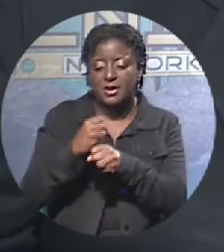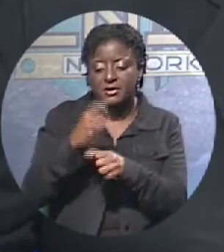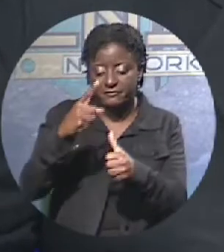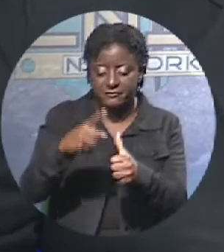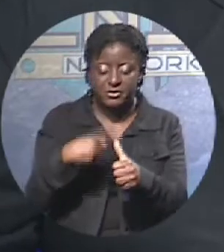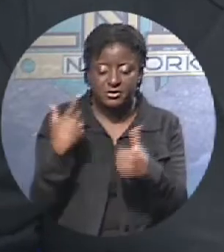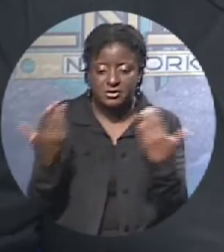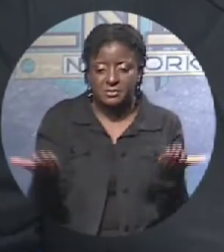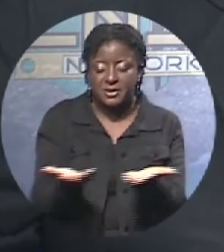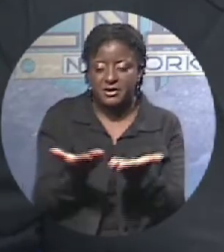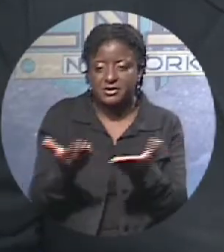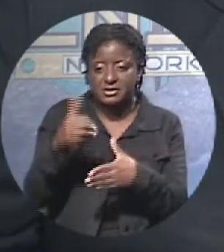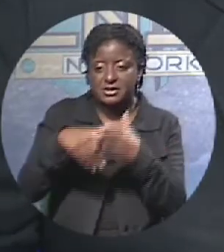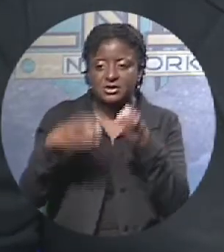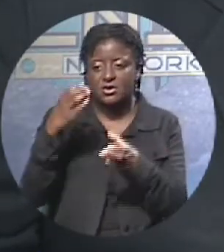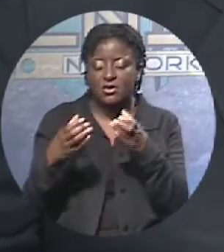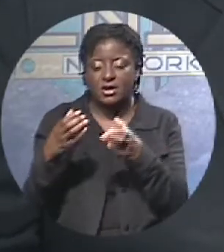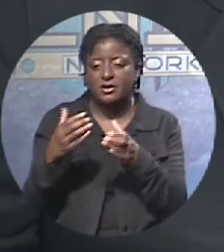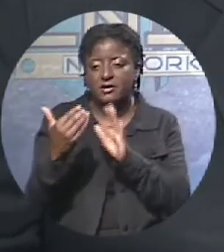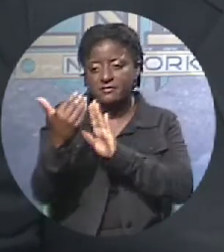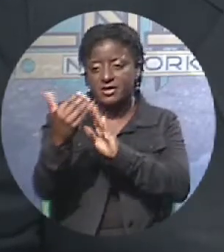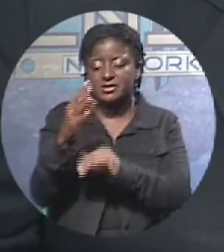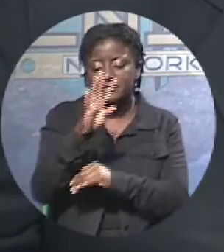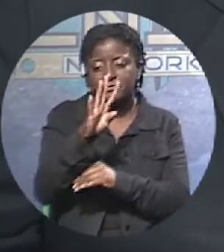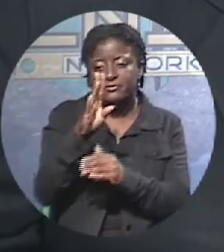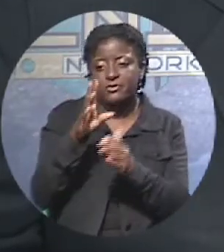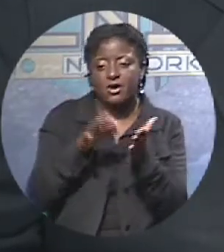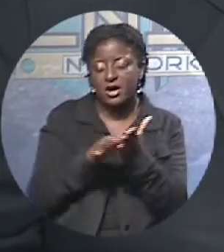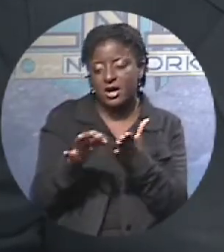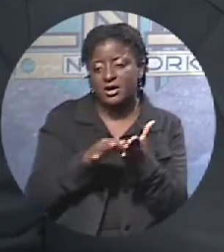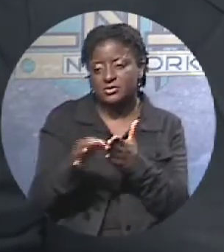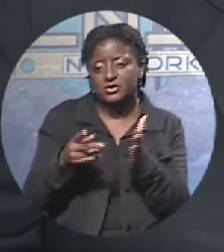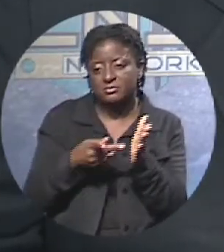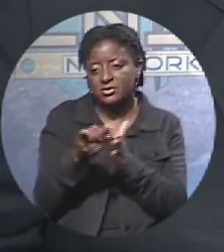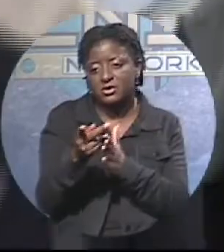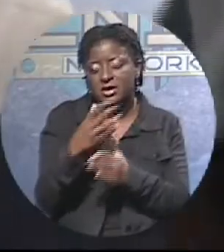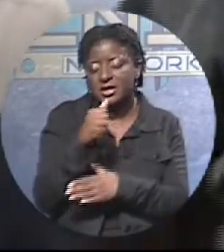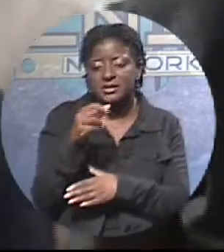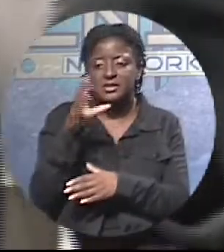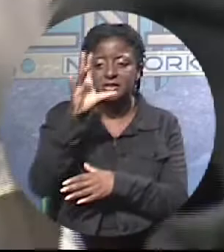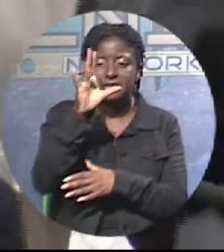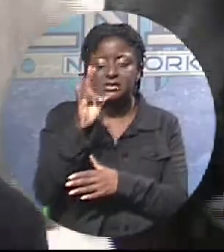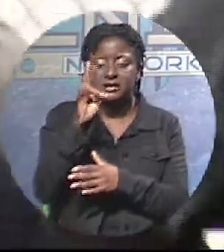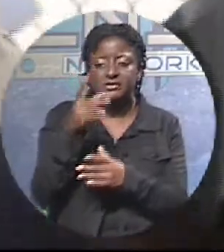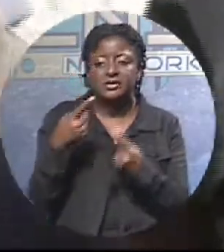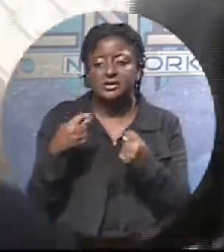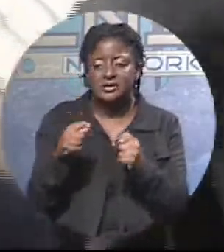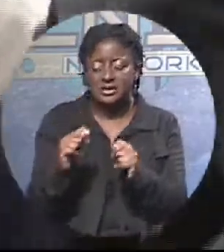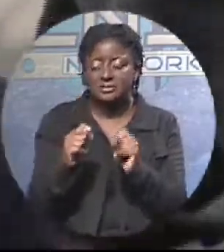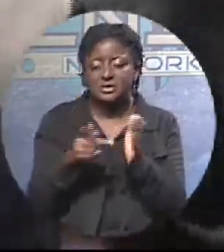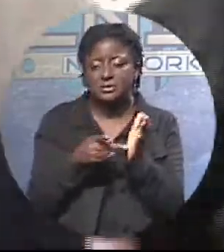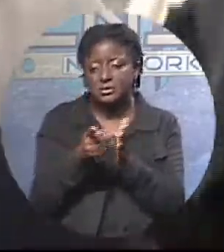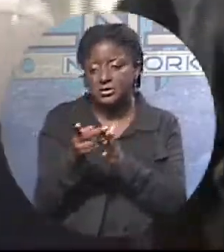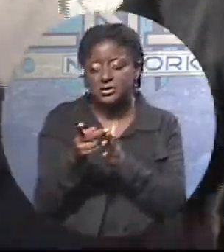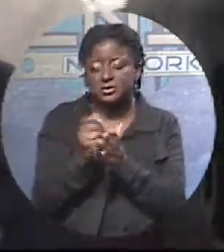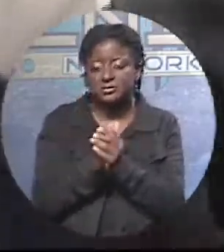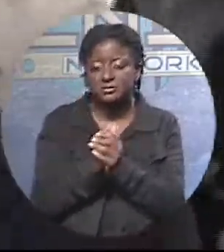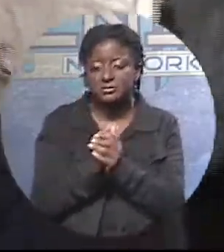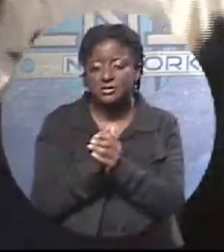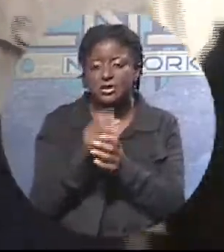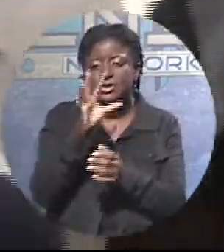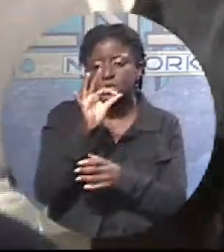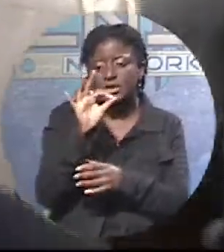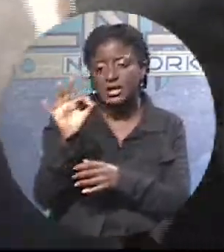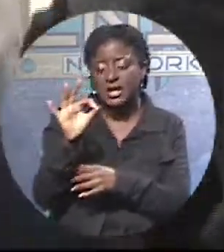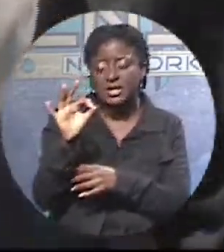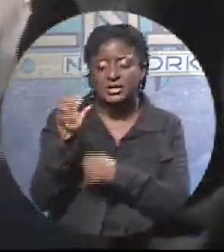facing 4 counts of murder and 7 attempted murder charges as well. Surrounded by police, 29-year-old